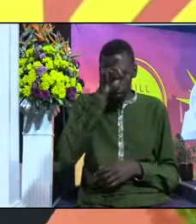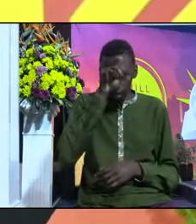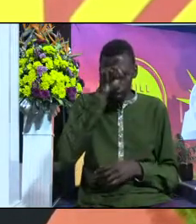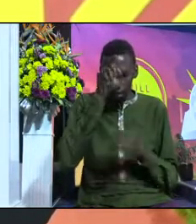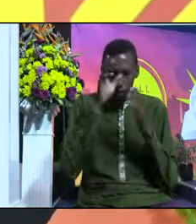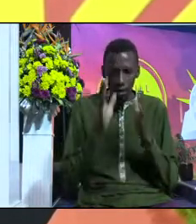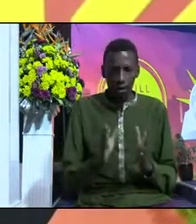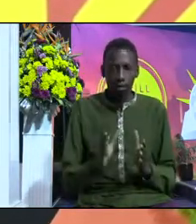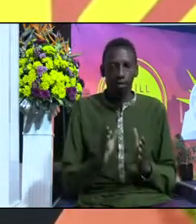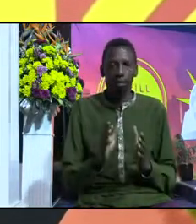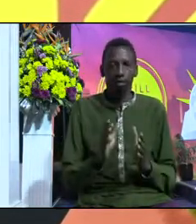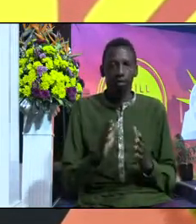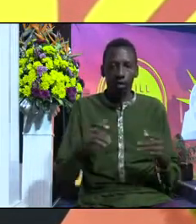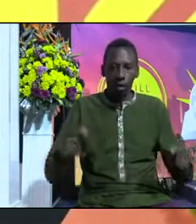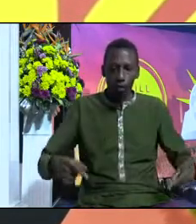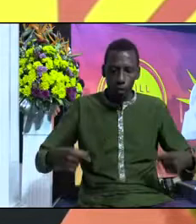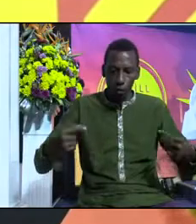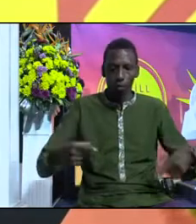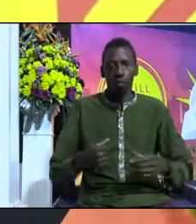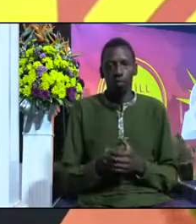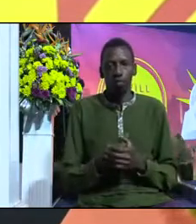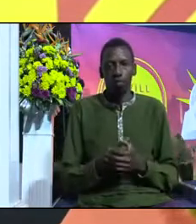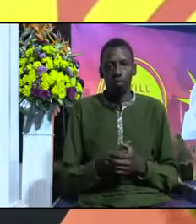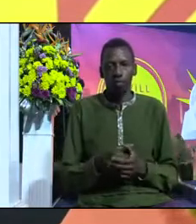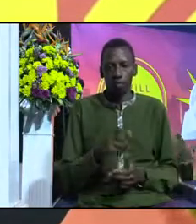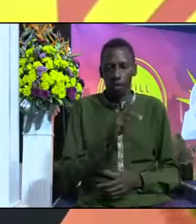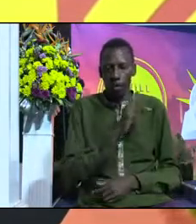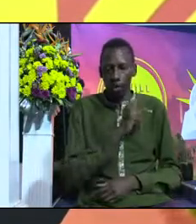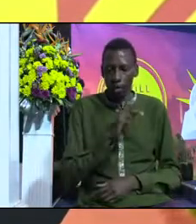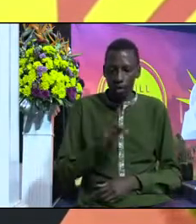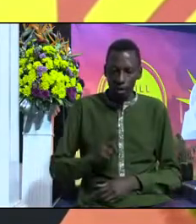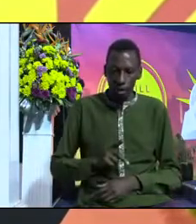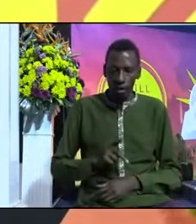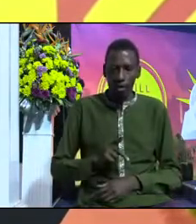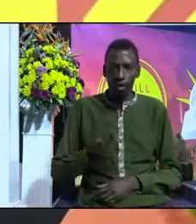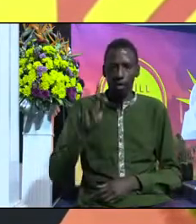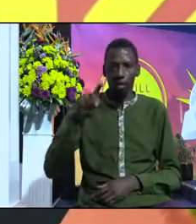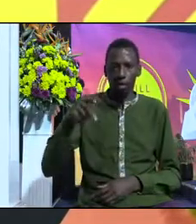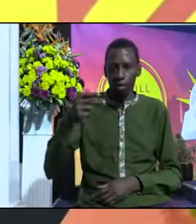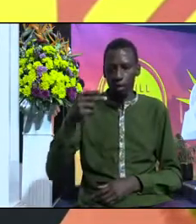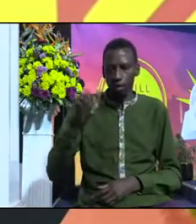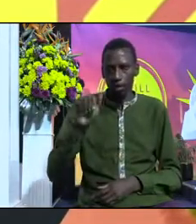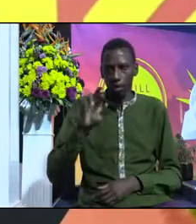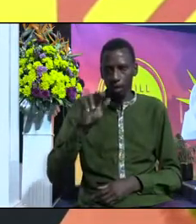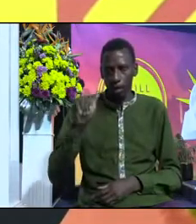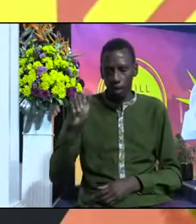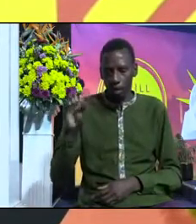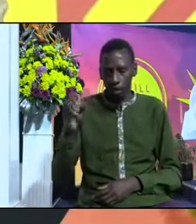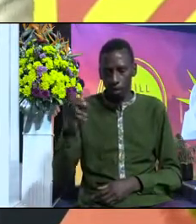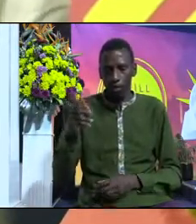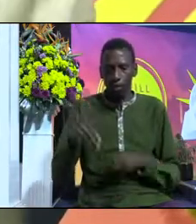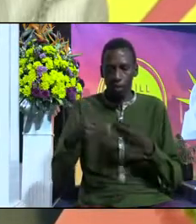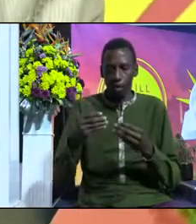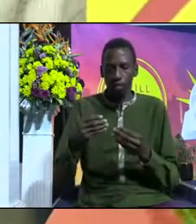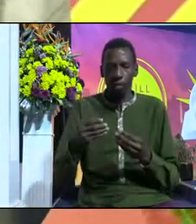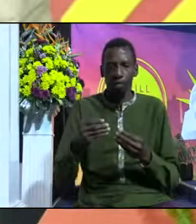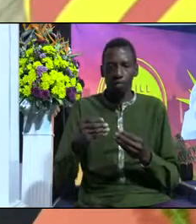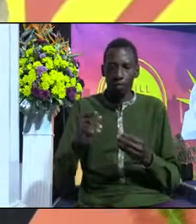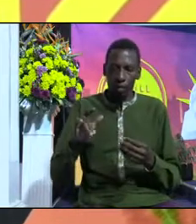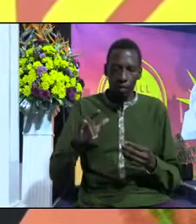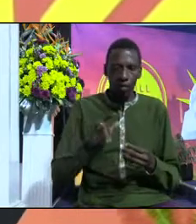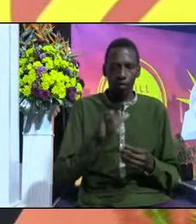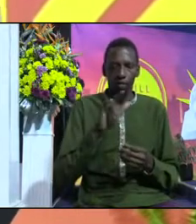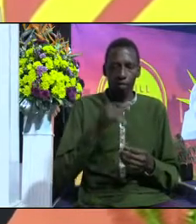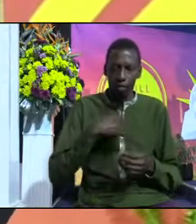in. And Pharaoh gave him Air Force Two to get around him. The brother had